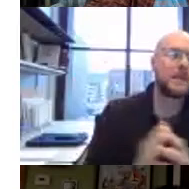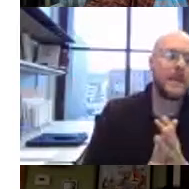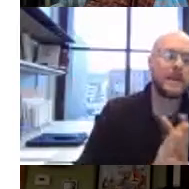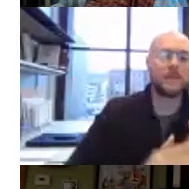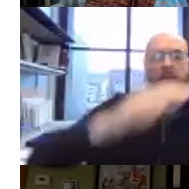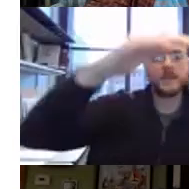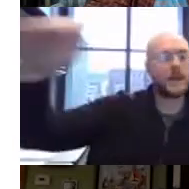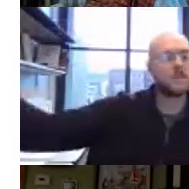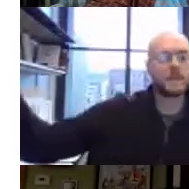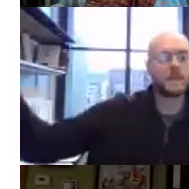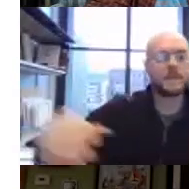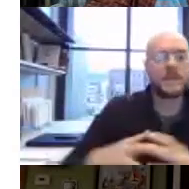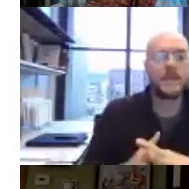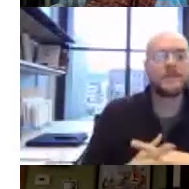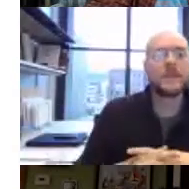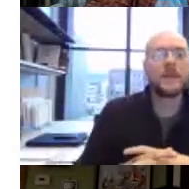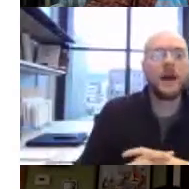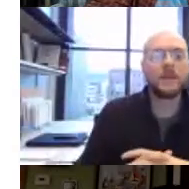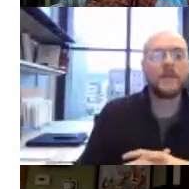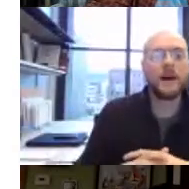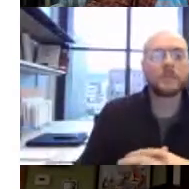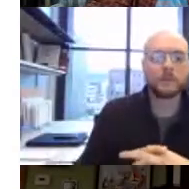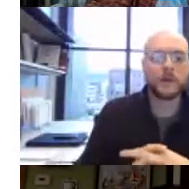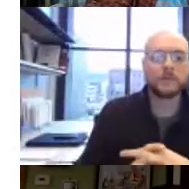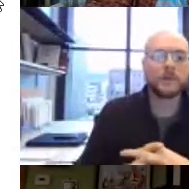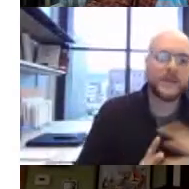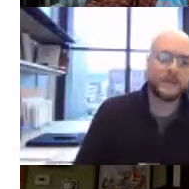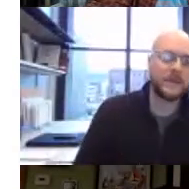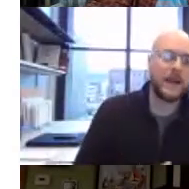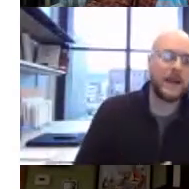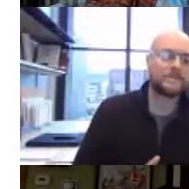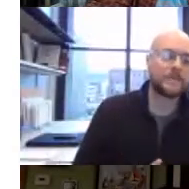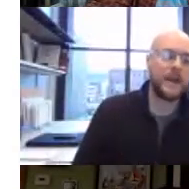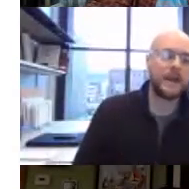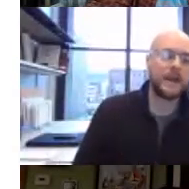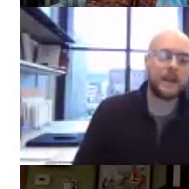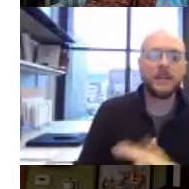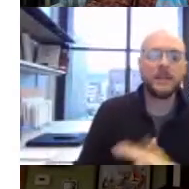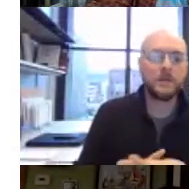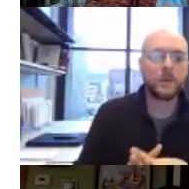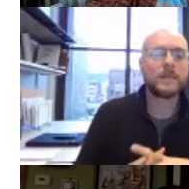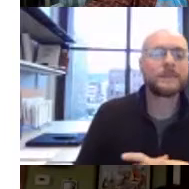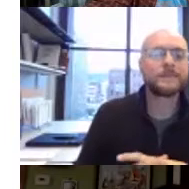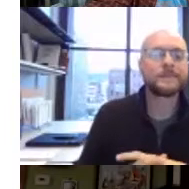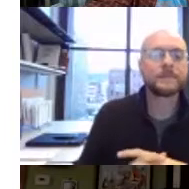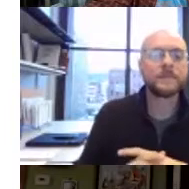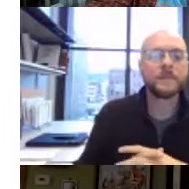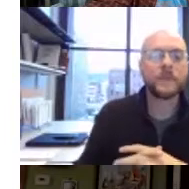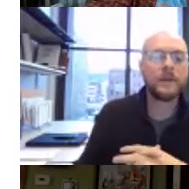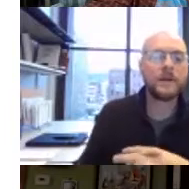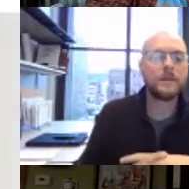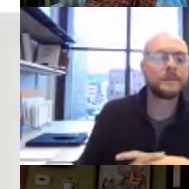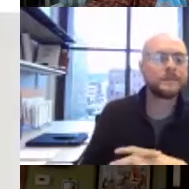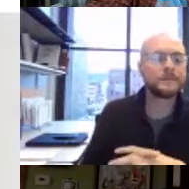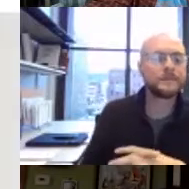maintaining the parking along the entire northbound side of Brighton Road between Columbus and North.